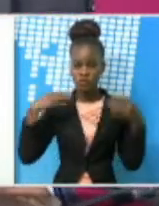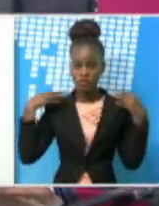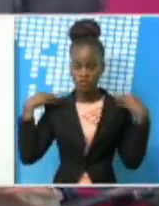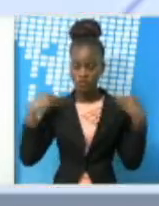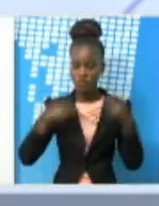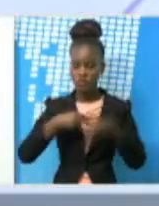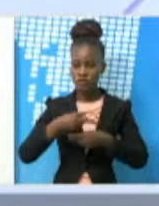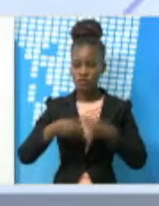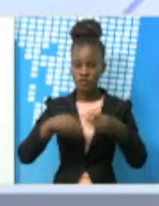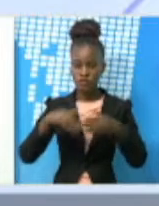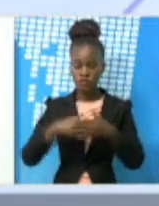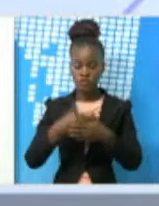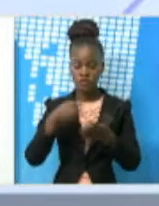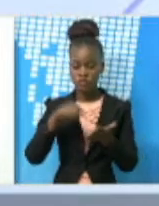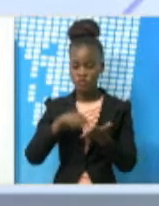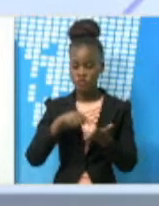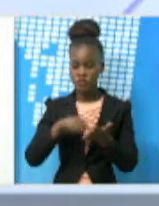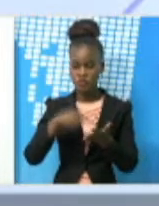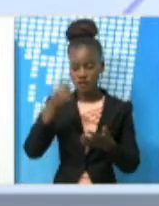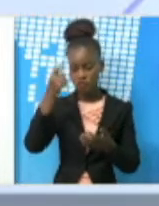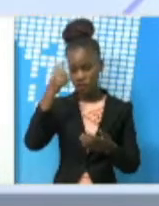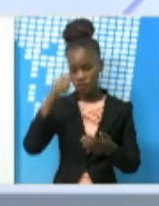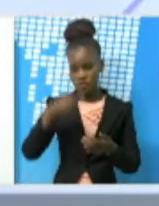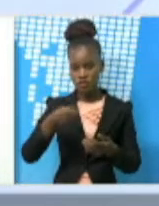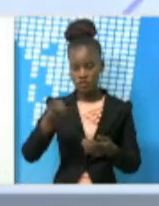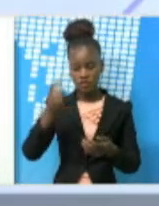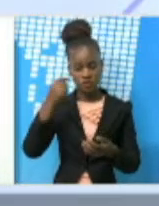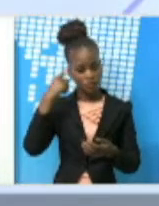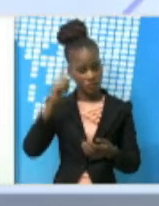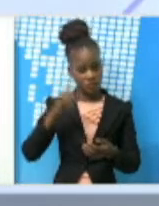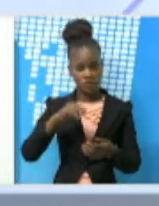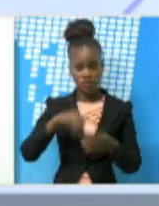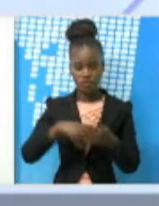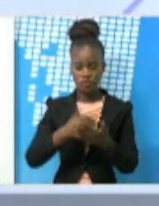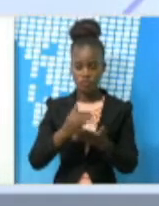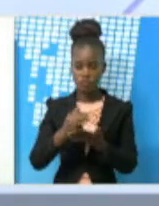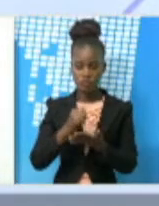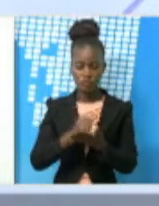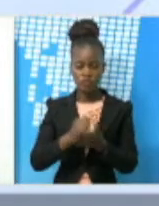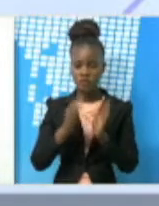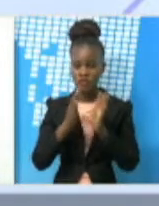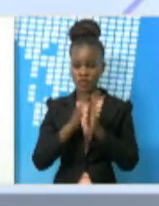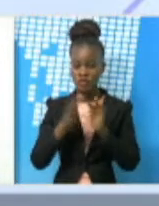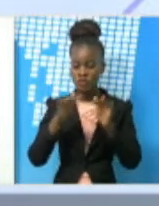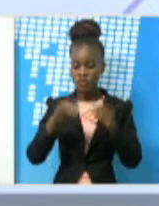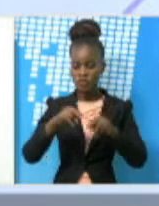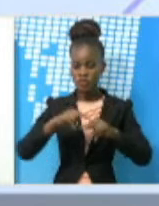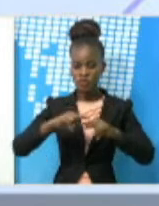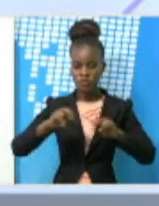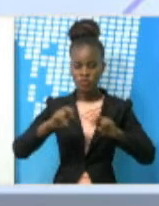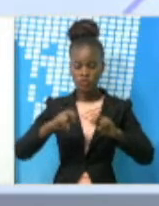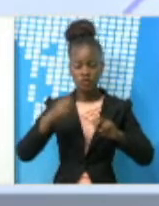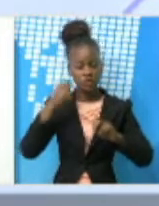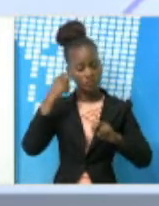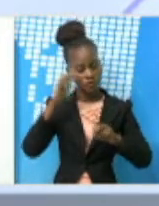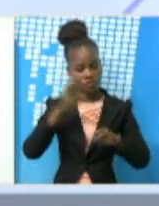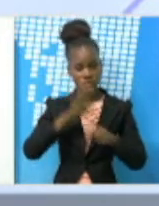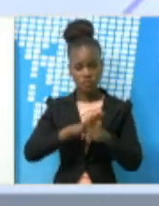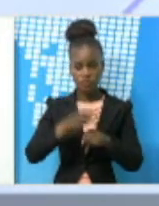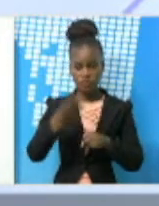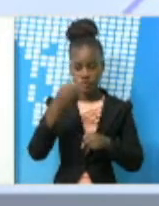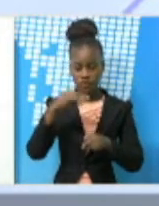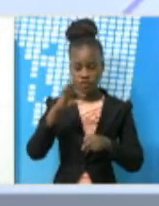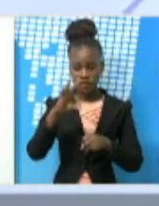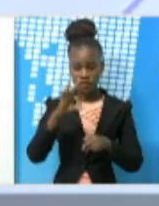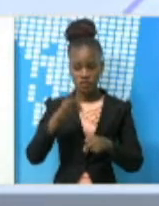innovation. Century skills calls for the innovativeness and research for the delivery of qualitative